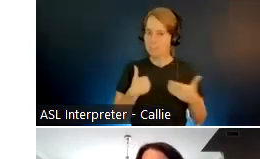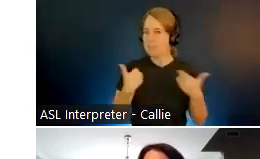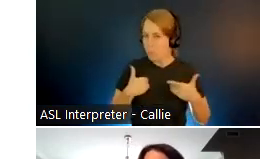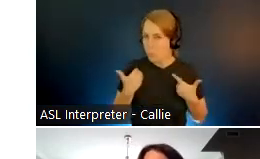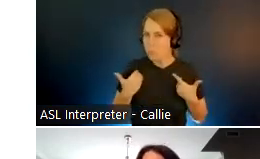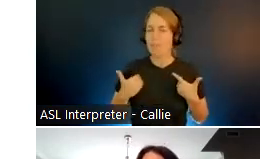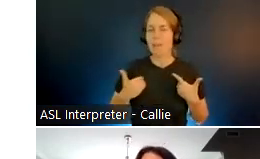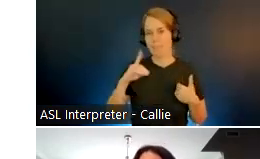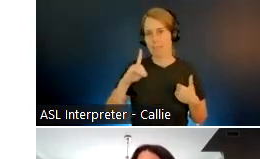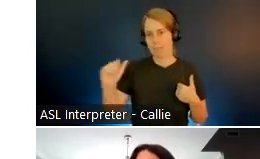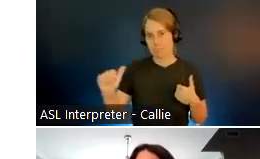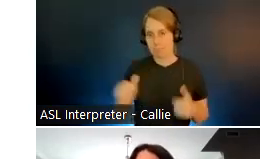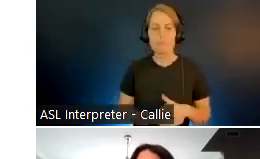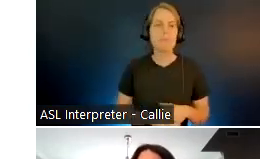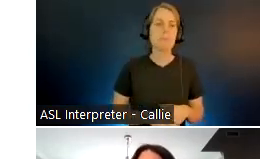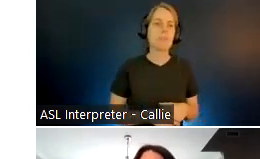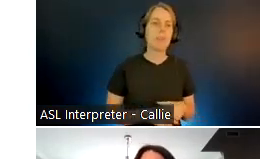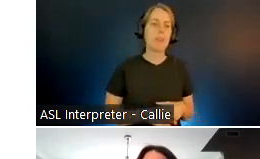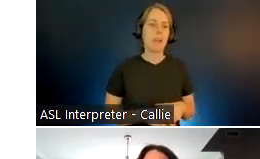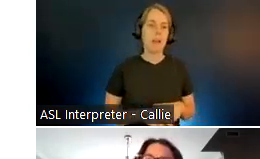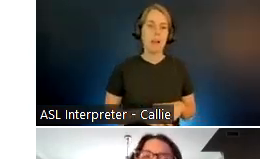disabilities. And then also in my